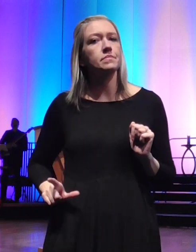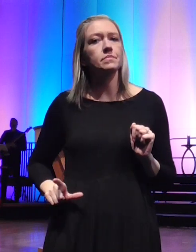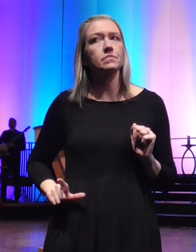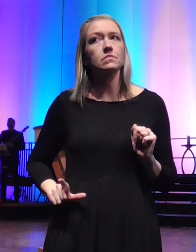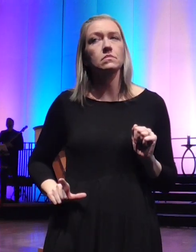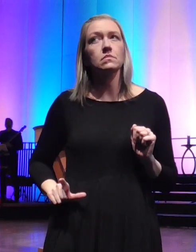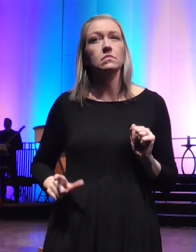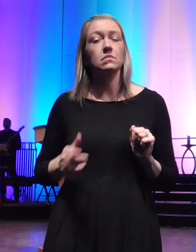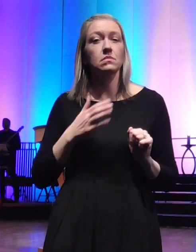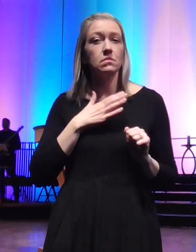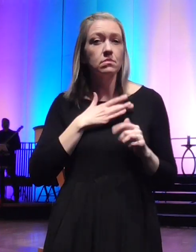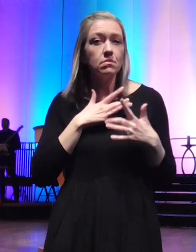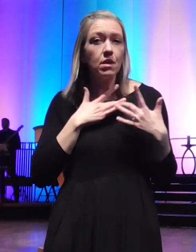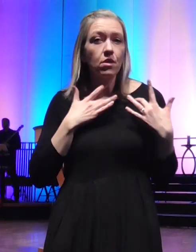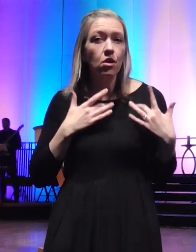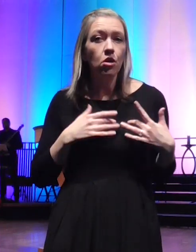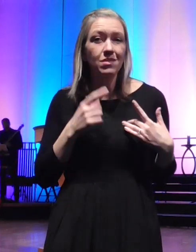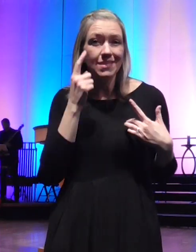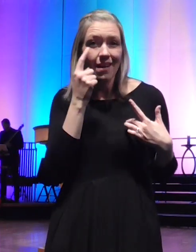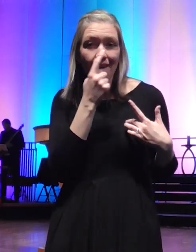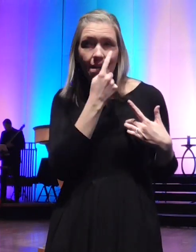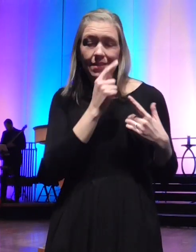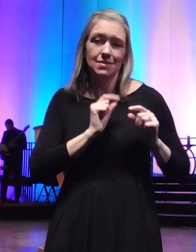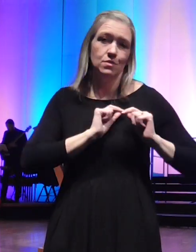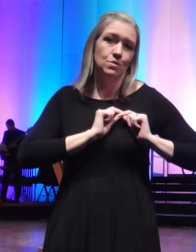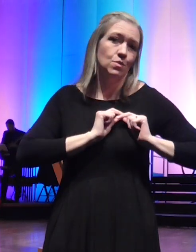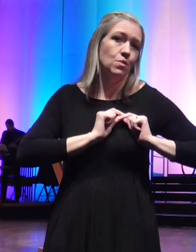Open the eyes of my heart.